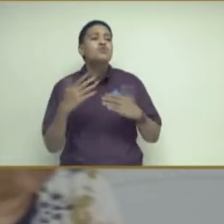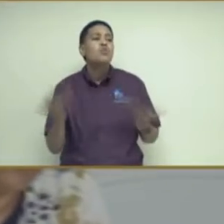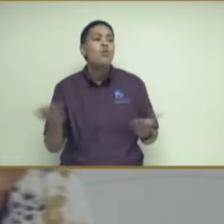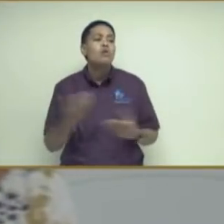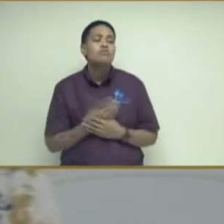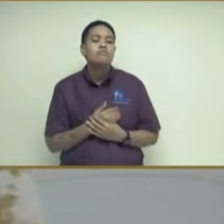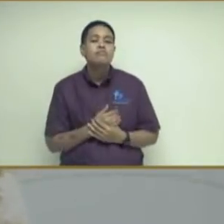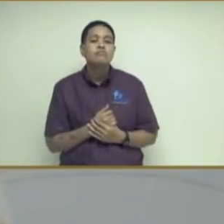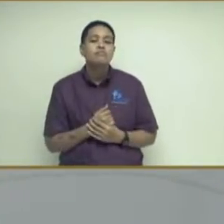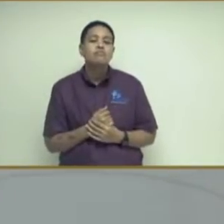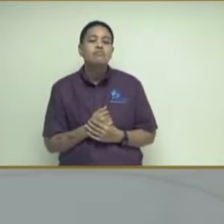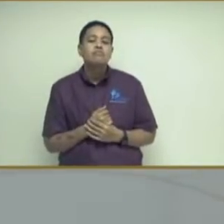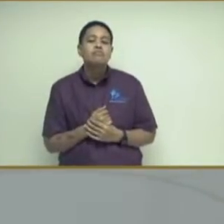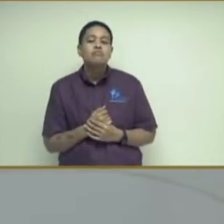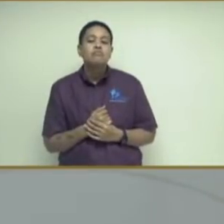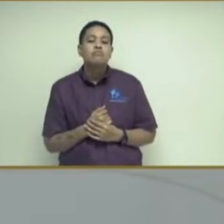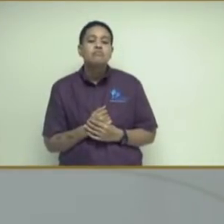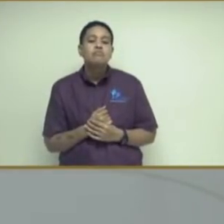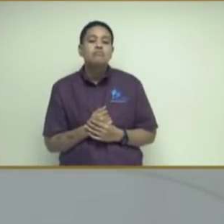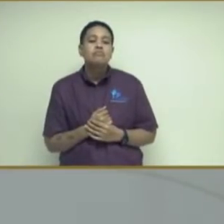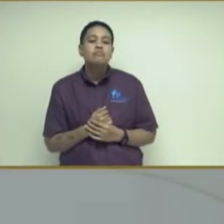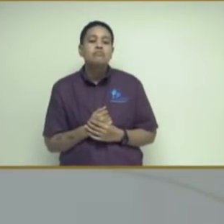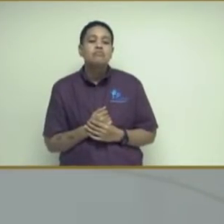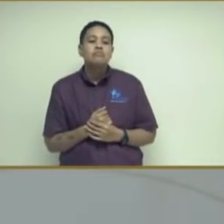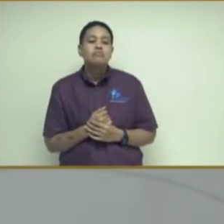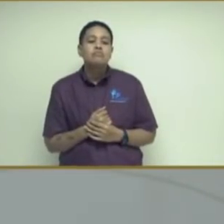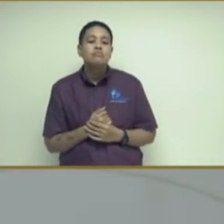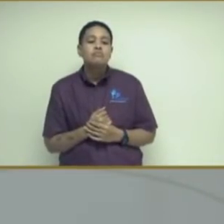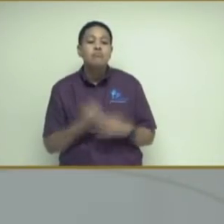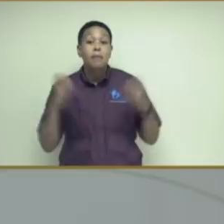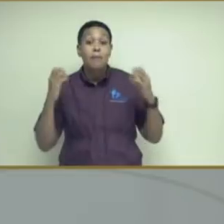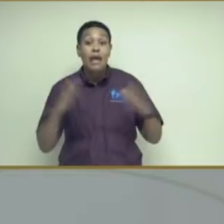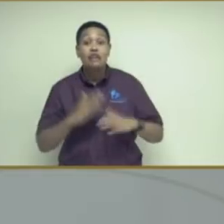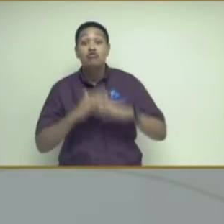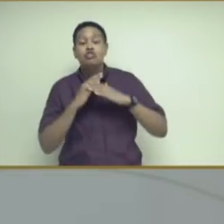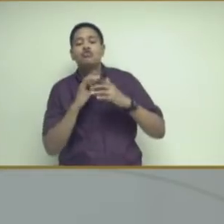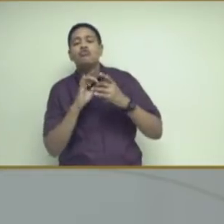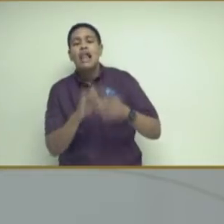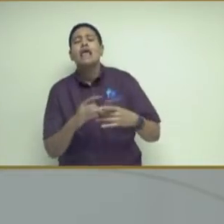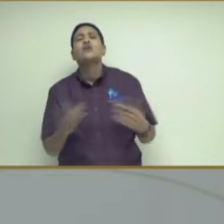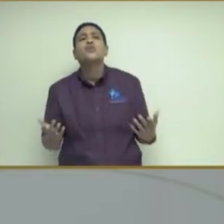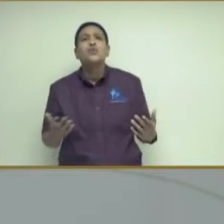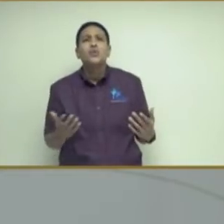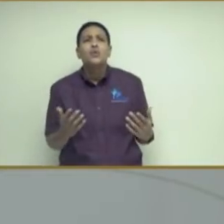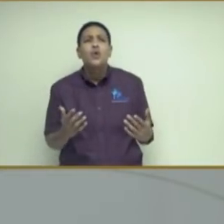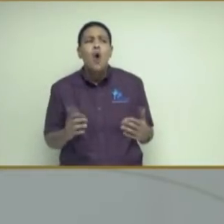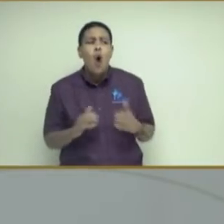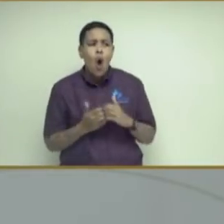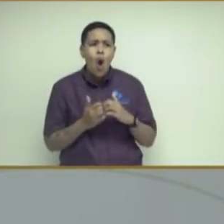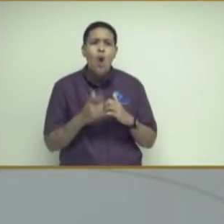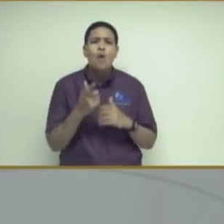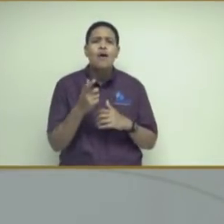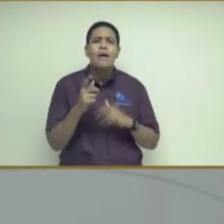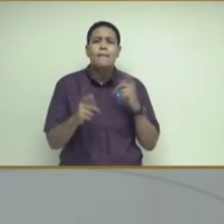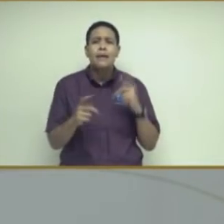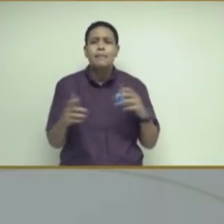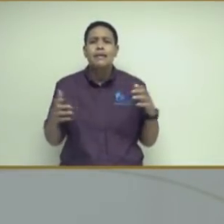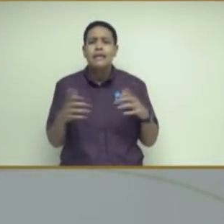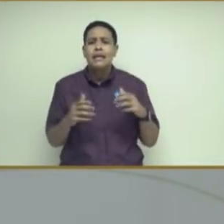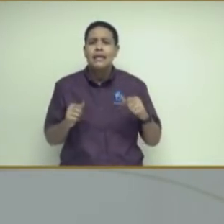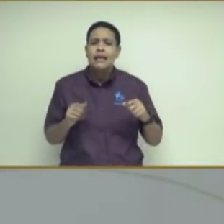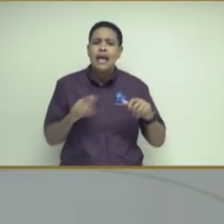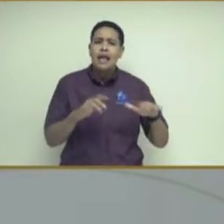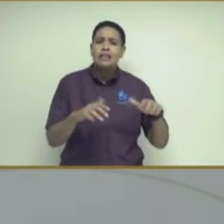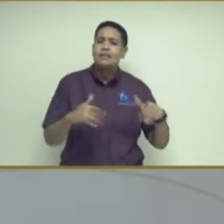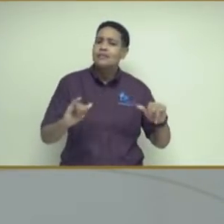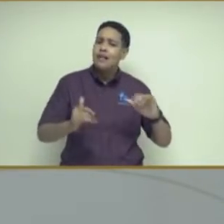Right, so many of the restrictions that are in place in terms of how it is that persons gather